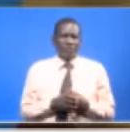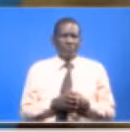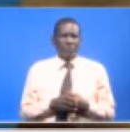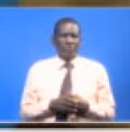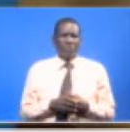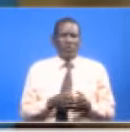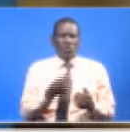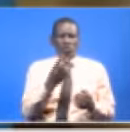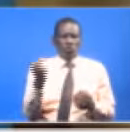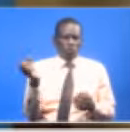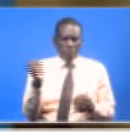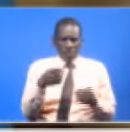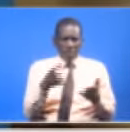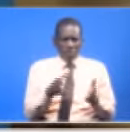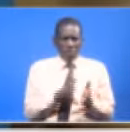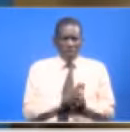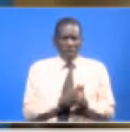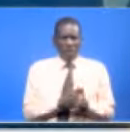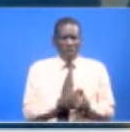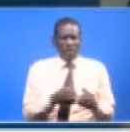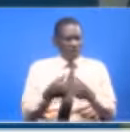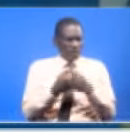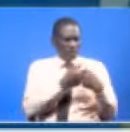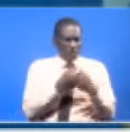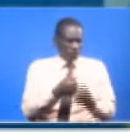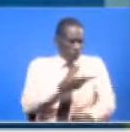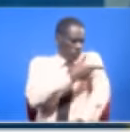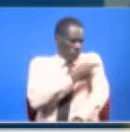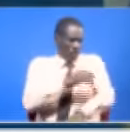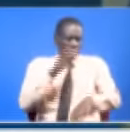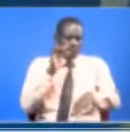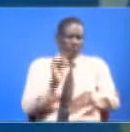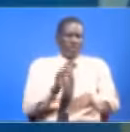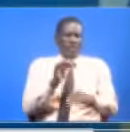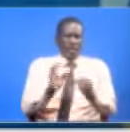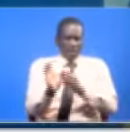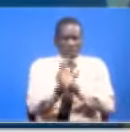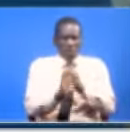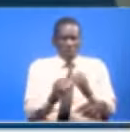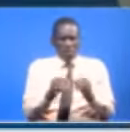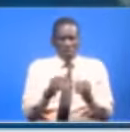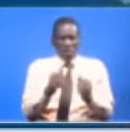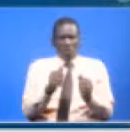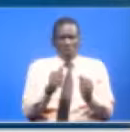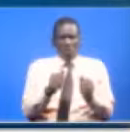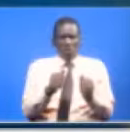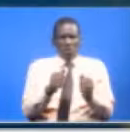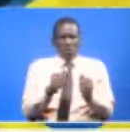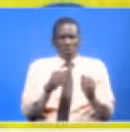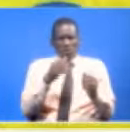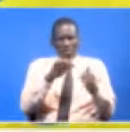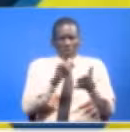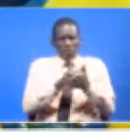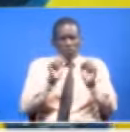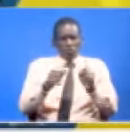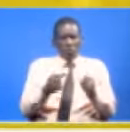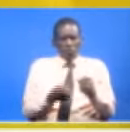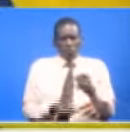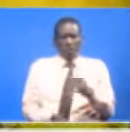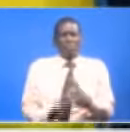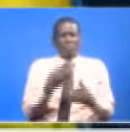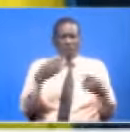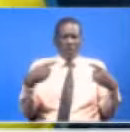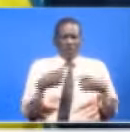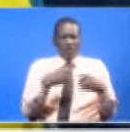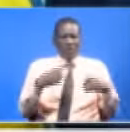2 months in, and the ongoing shortage has sparked a countrywide fear over the spike in various ailments as newborns miss out